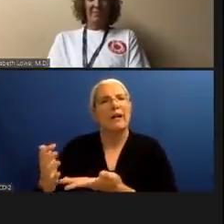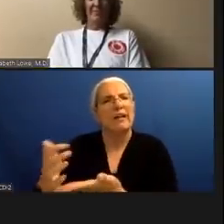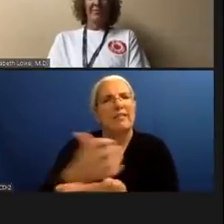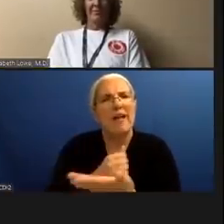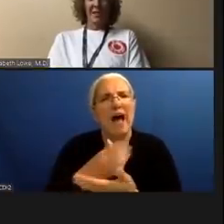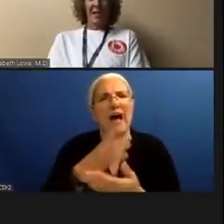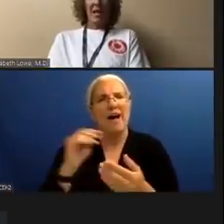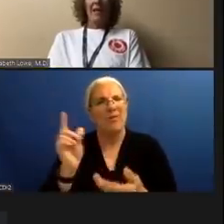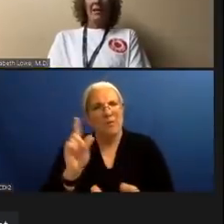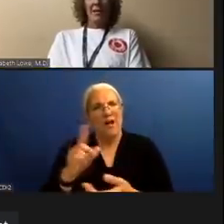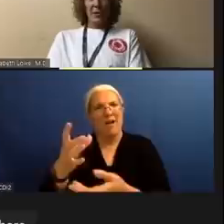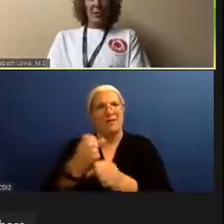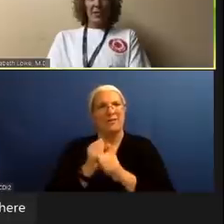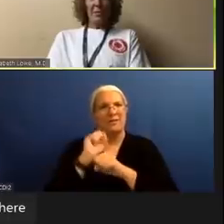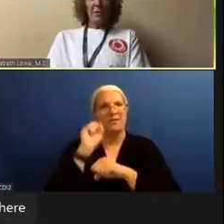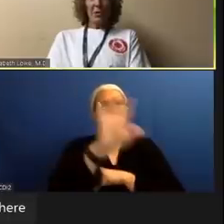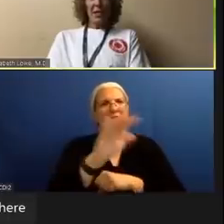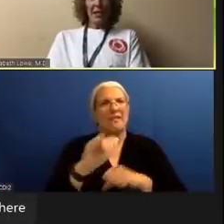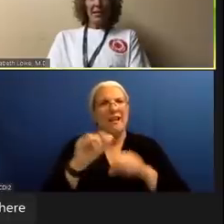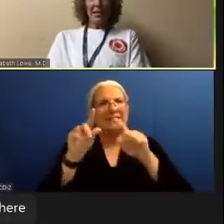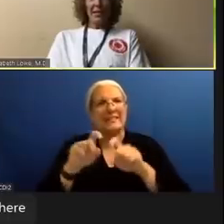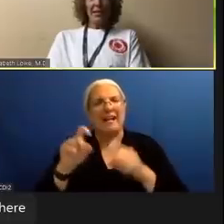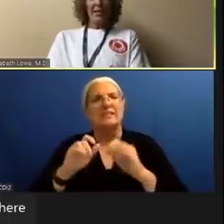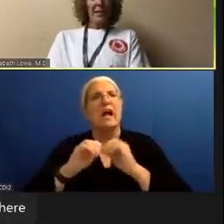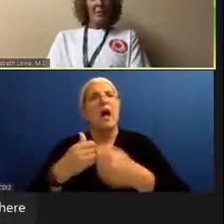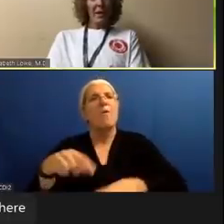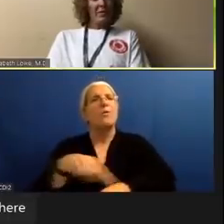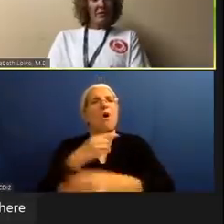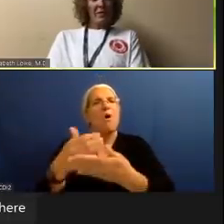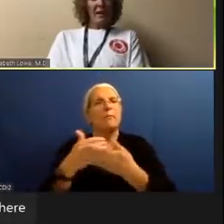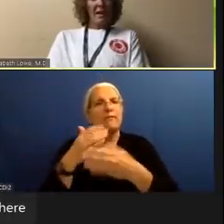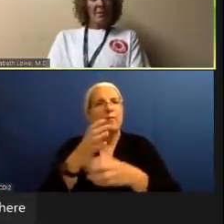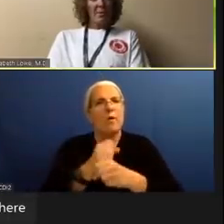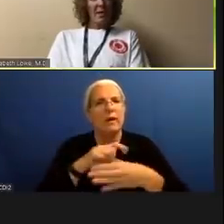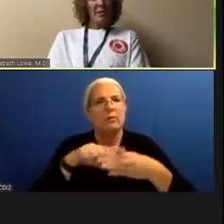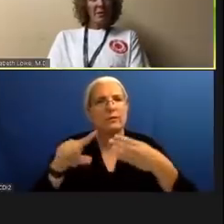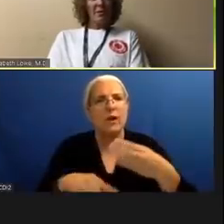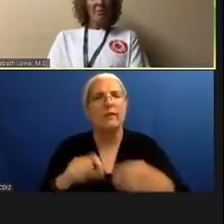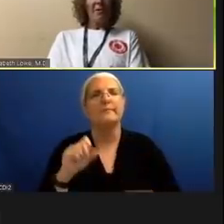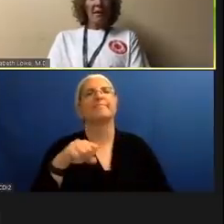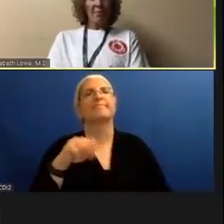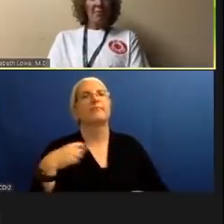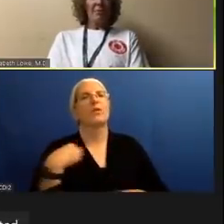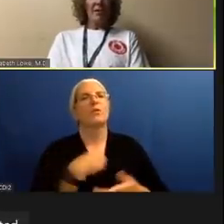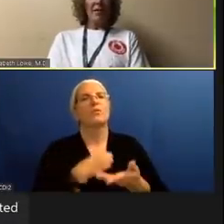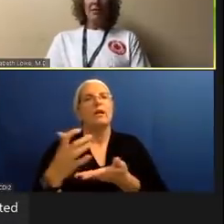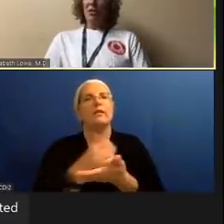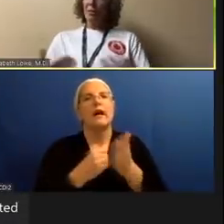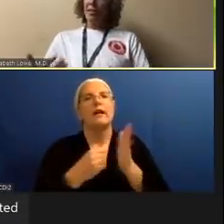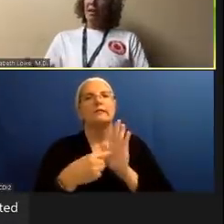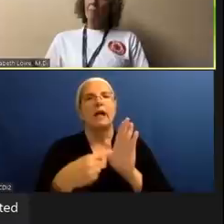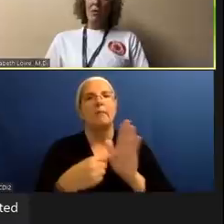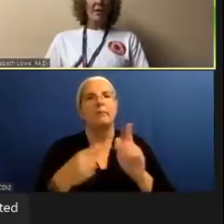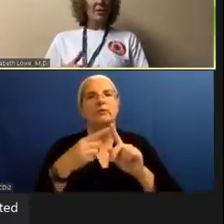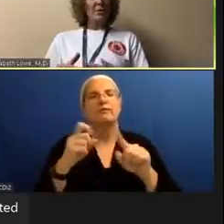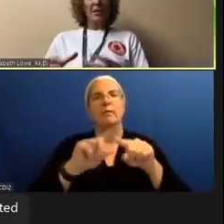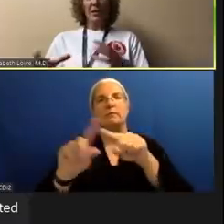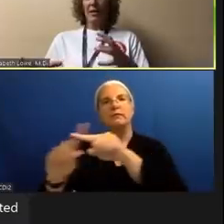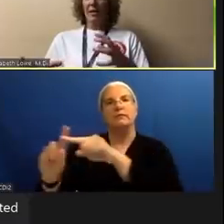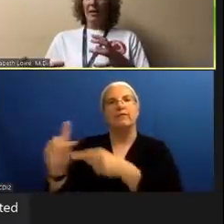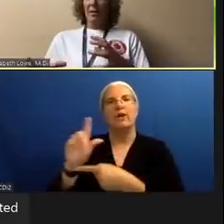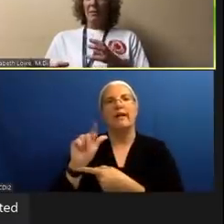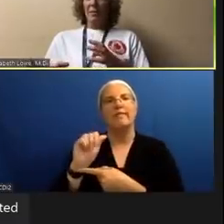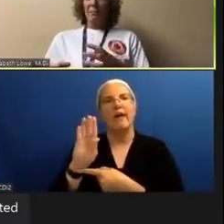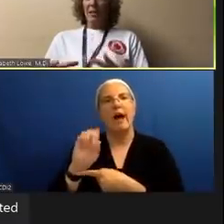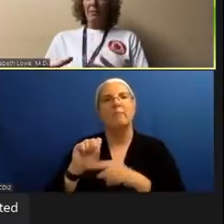time frame? So the samples are collected. We have different labs. We have 2 or 3 labs where we determine that morning who's going